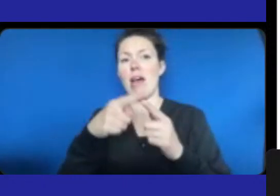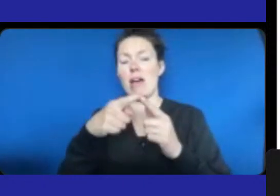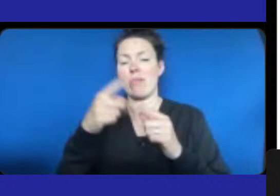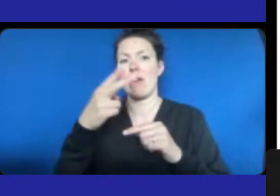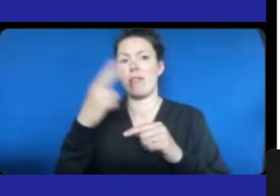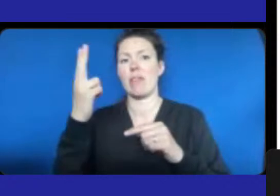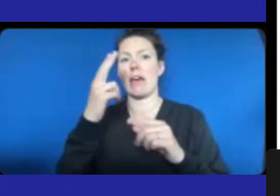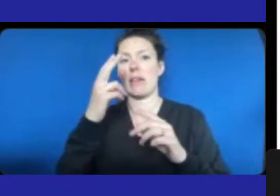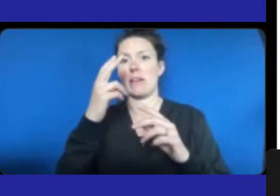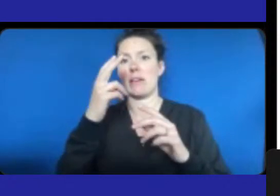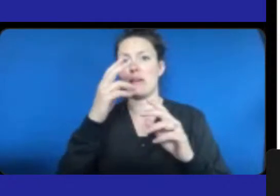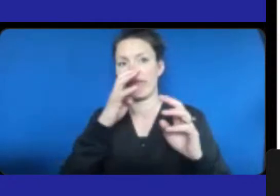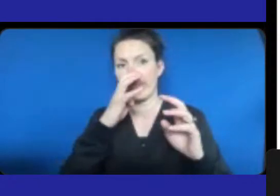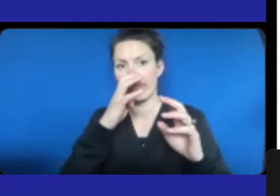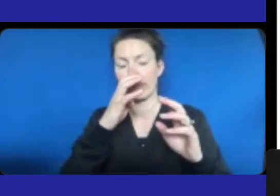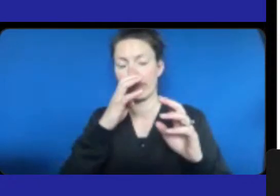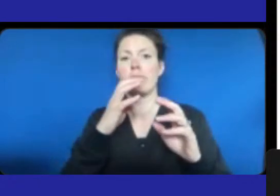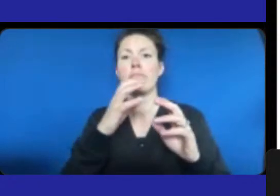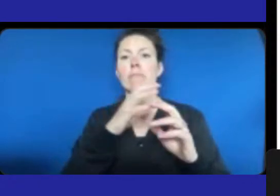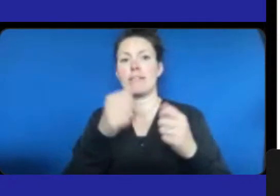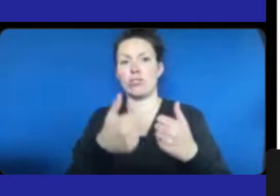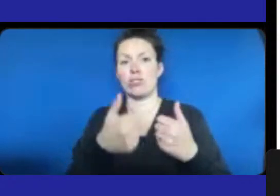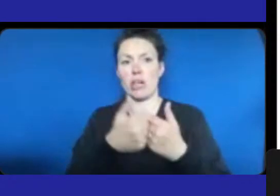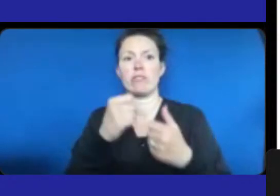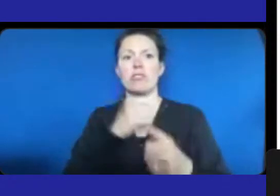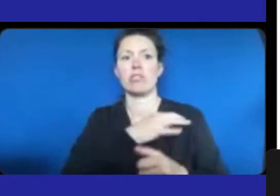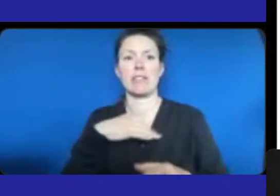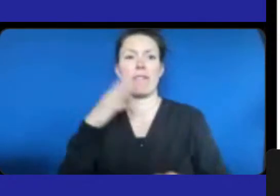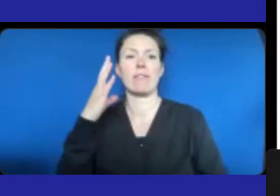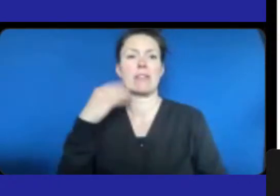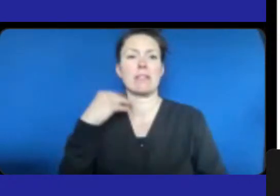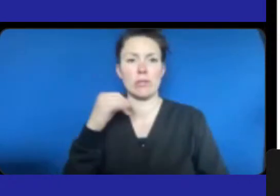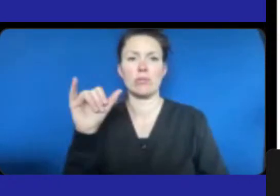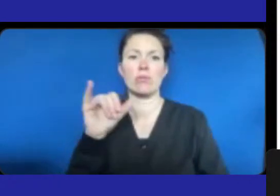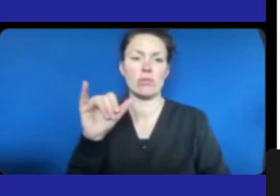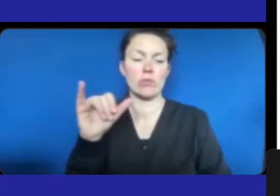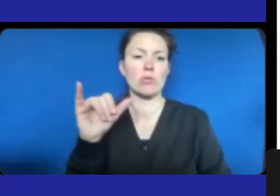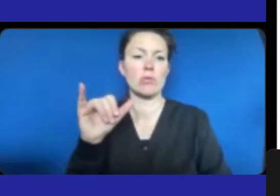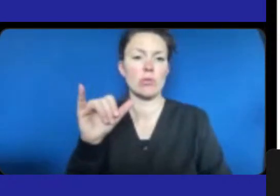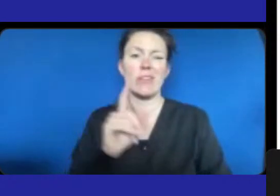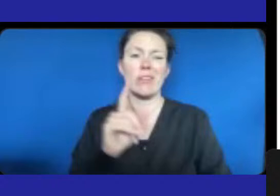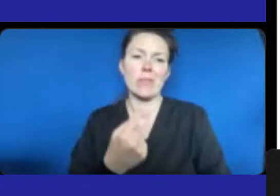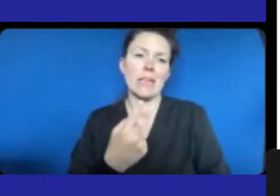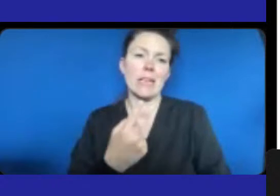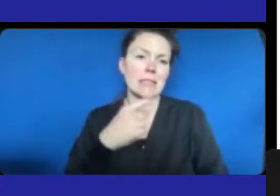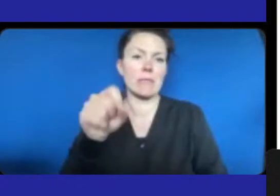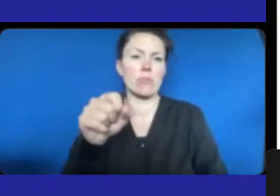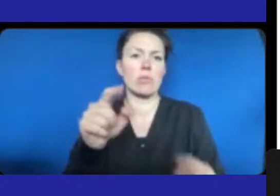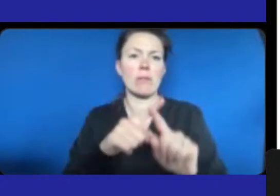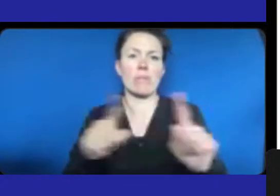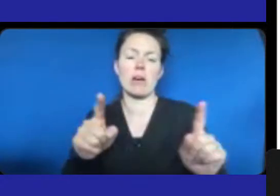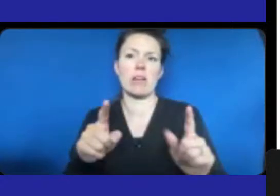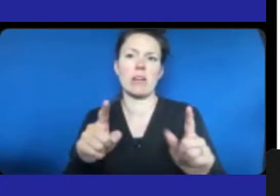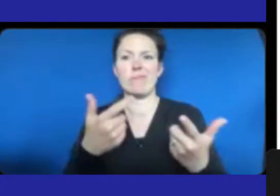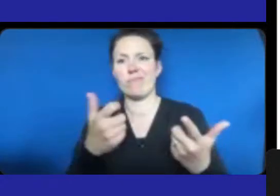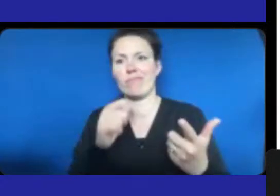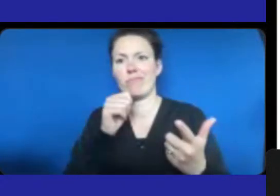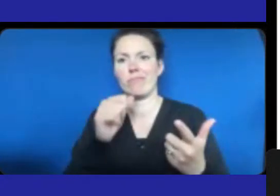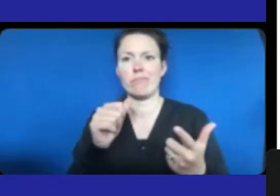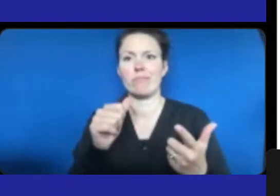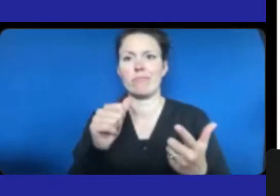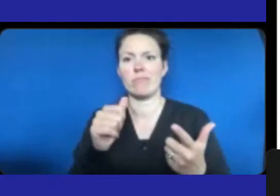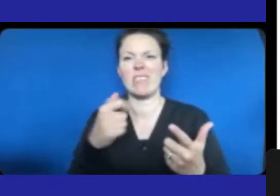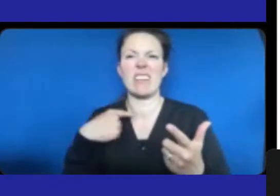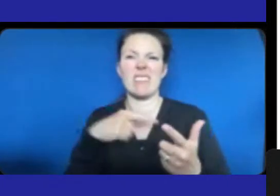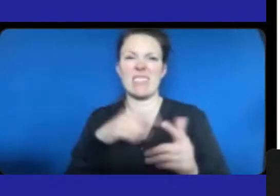and the challenges that our staff were under, it is disappointing, but not unexpected to see these measures dip a